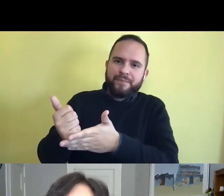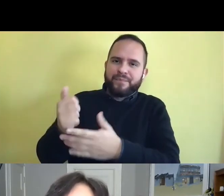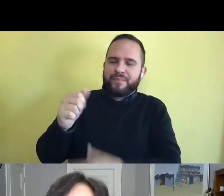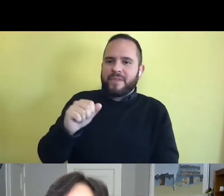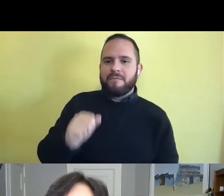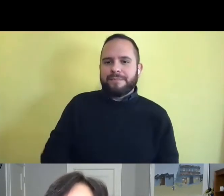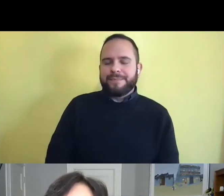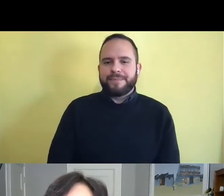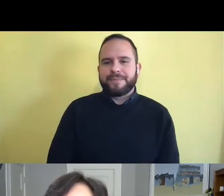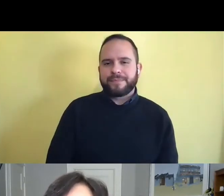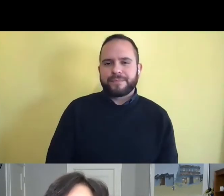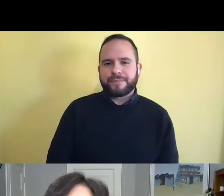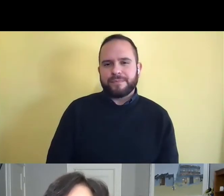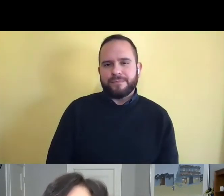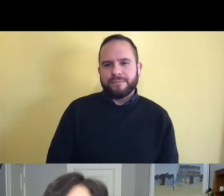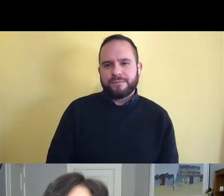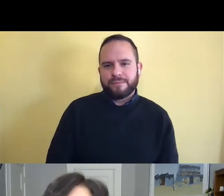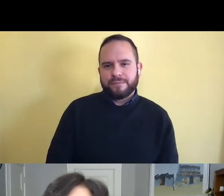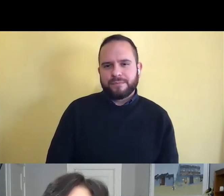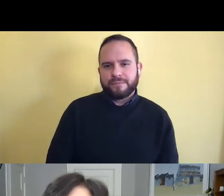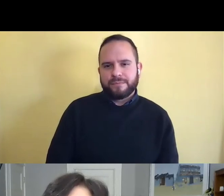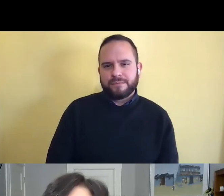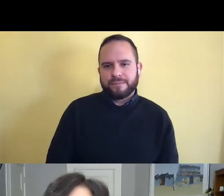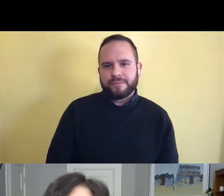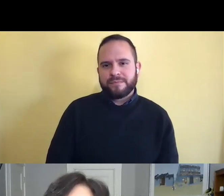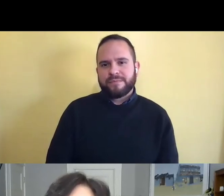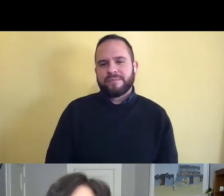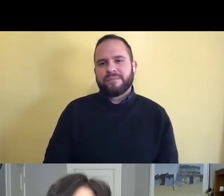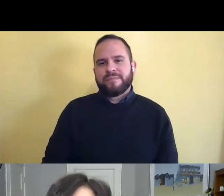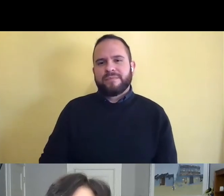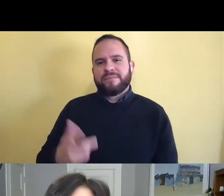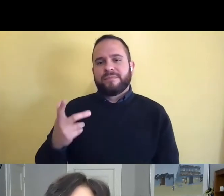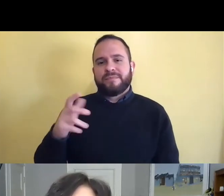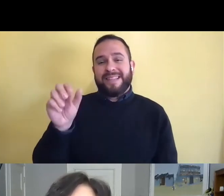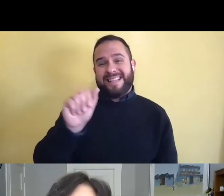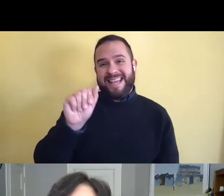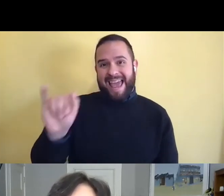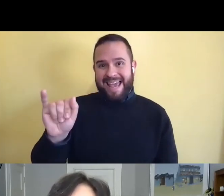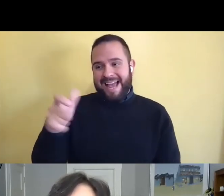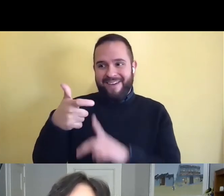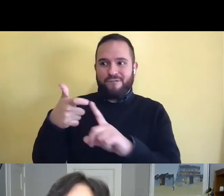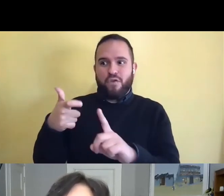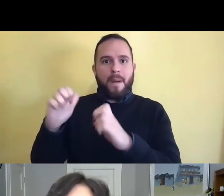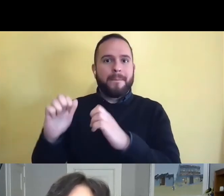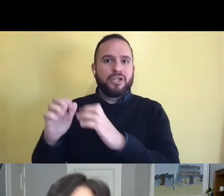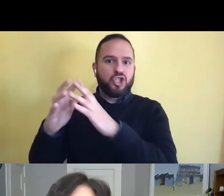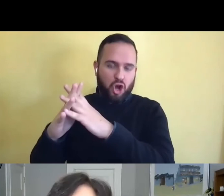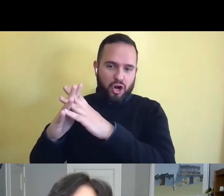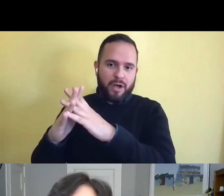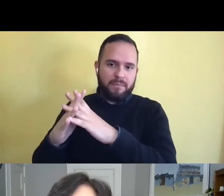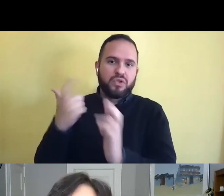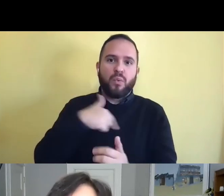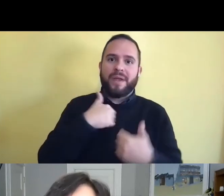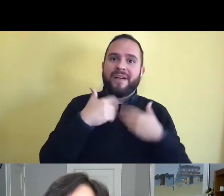actually coming out of the startup, right? I mean, you have tech company that create the AI